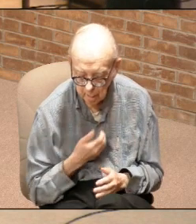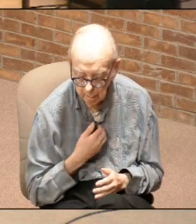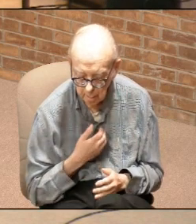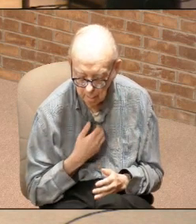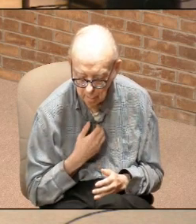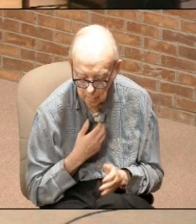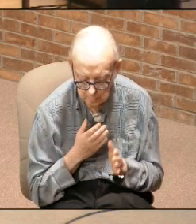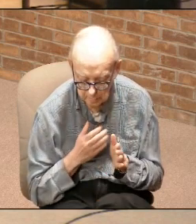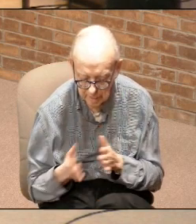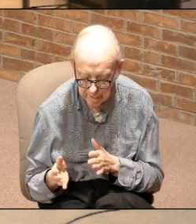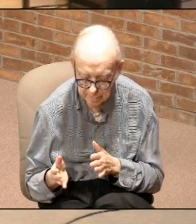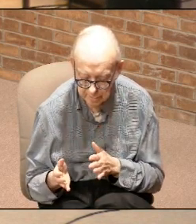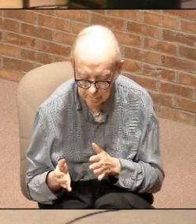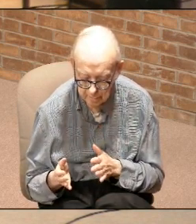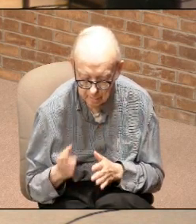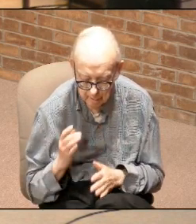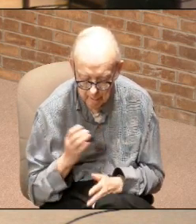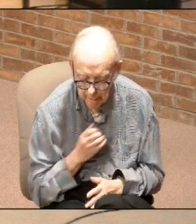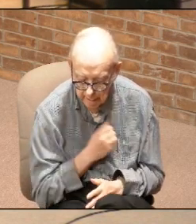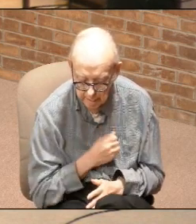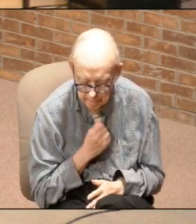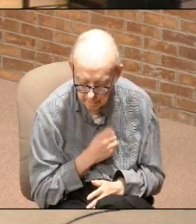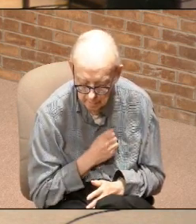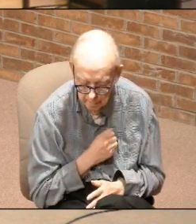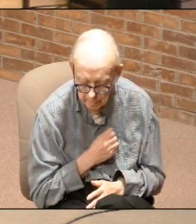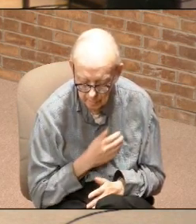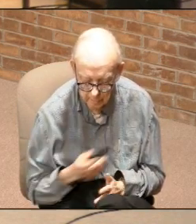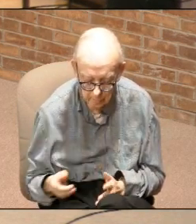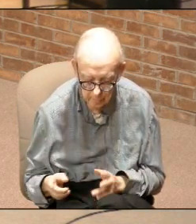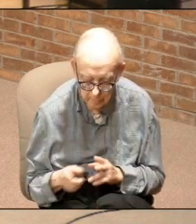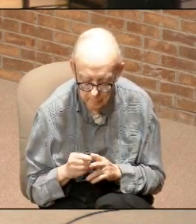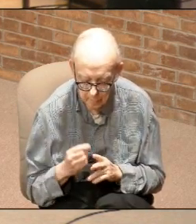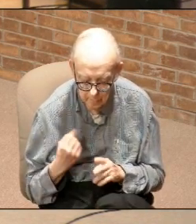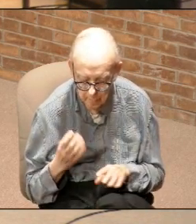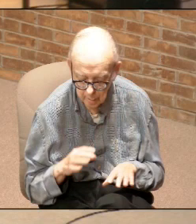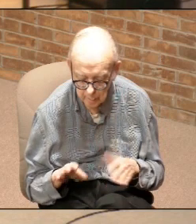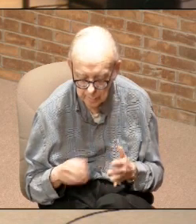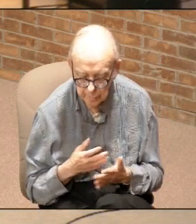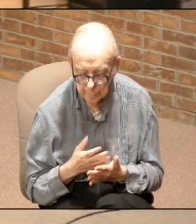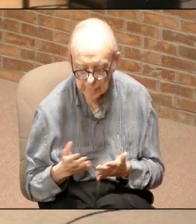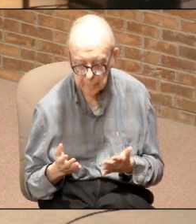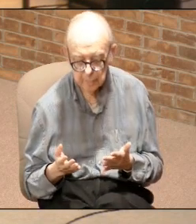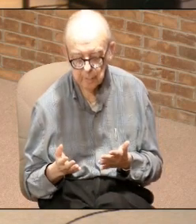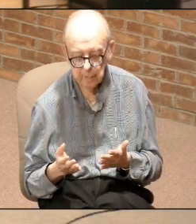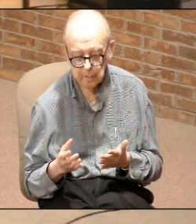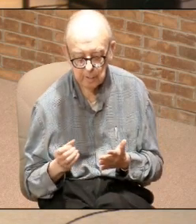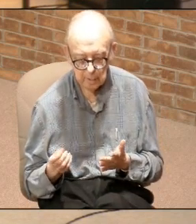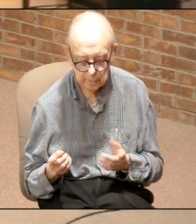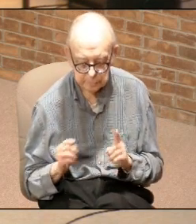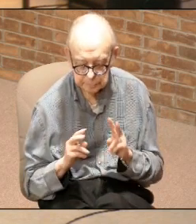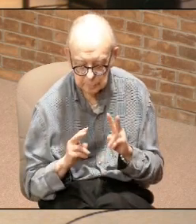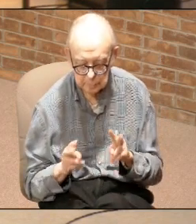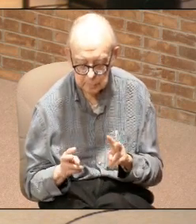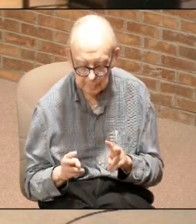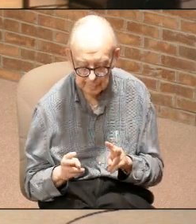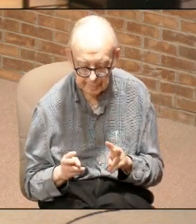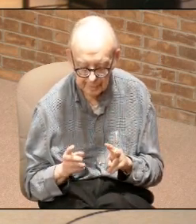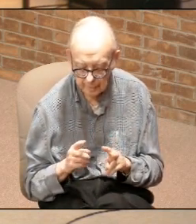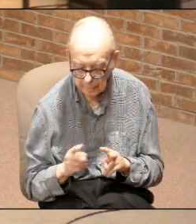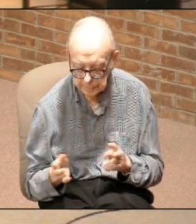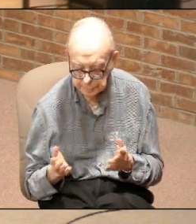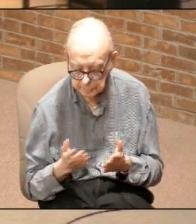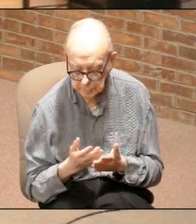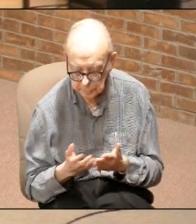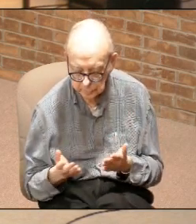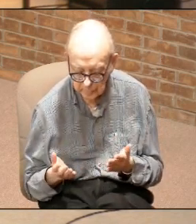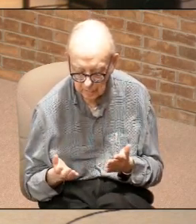agenda and our own preferences of how we do things and so when you look at look at these things